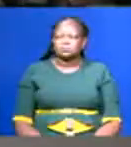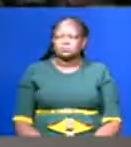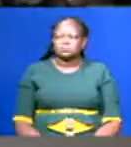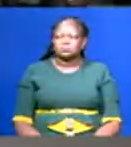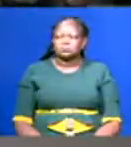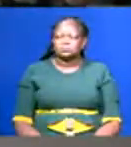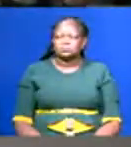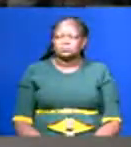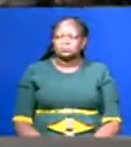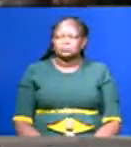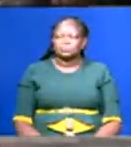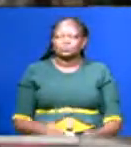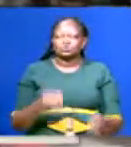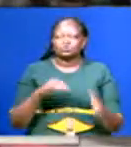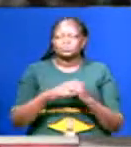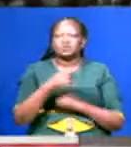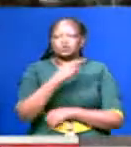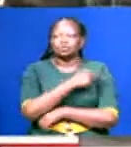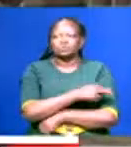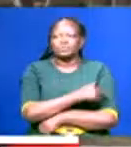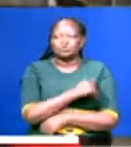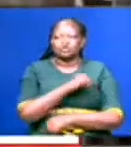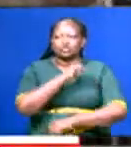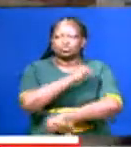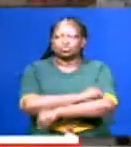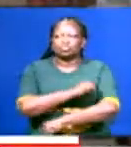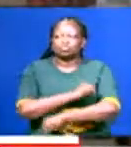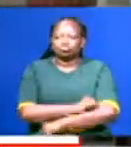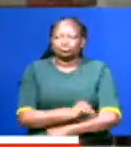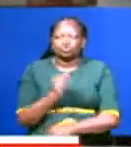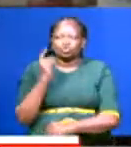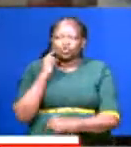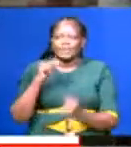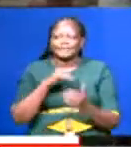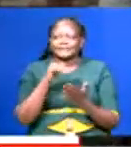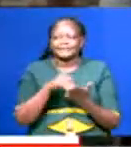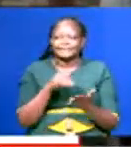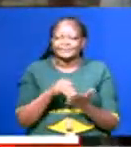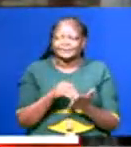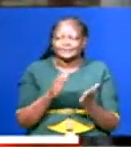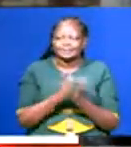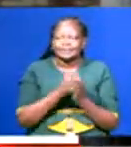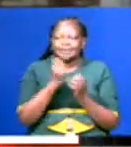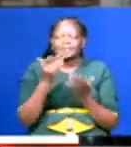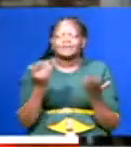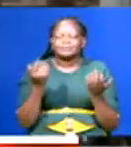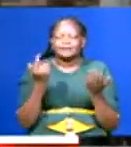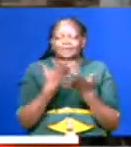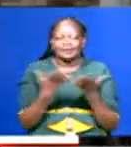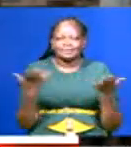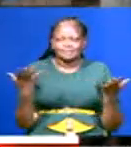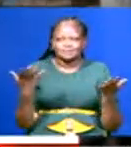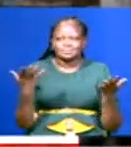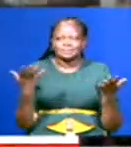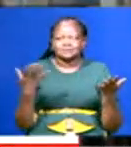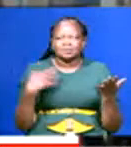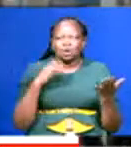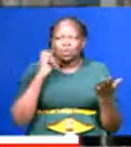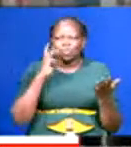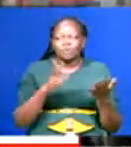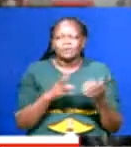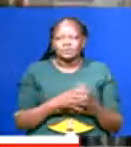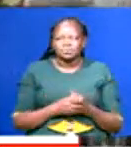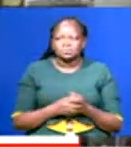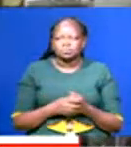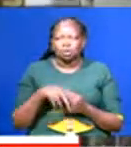To access hospitals, schools, shopping centers, and other such facilities, I would simply